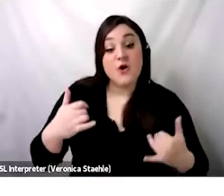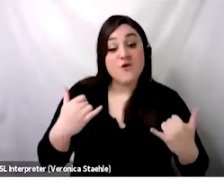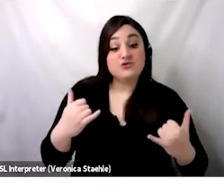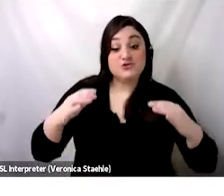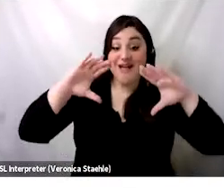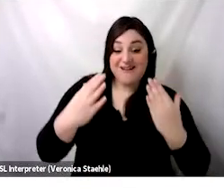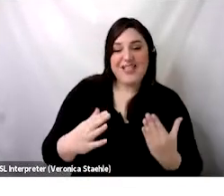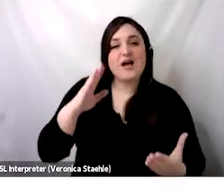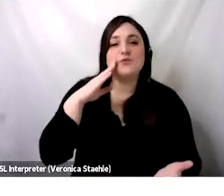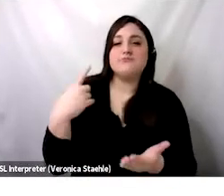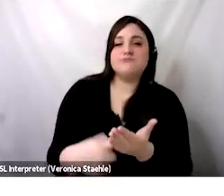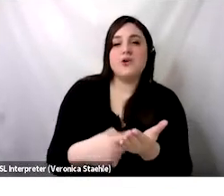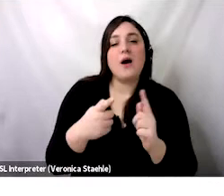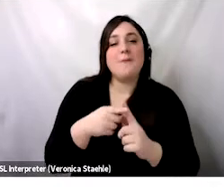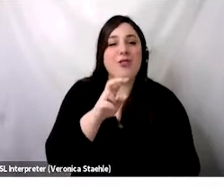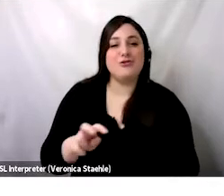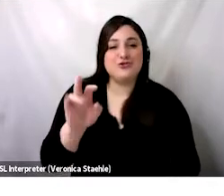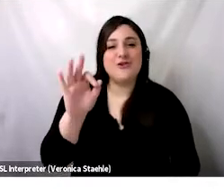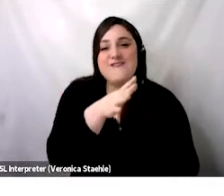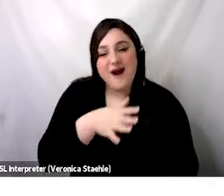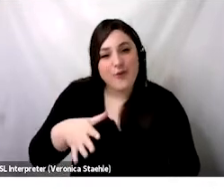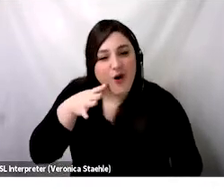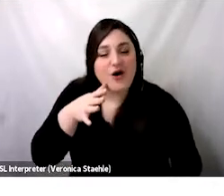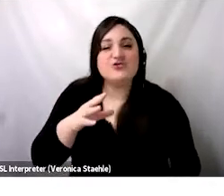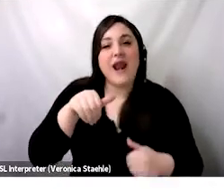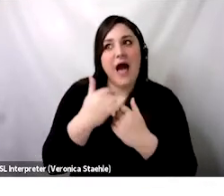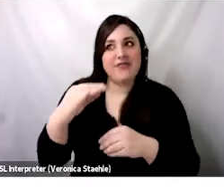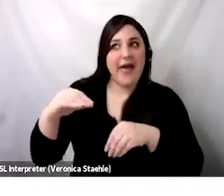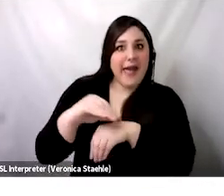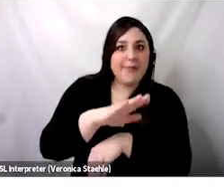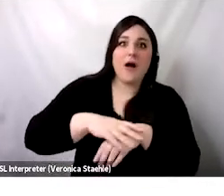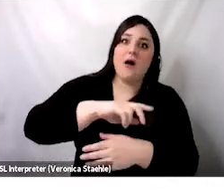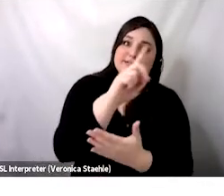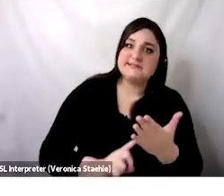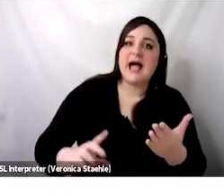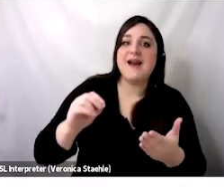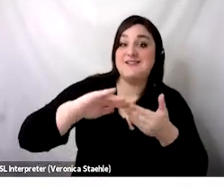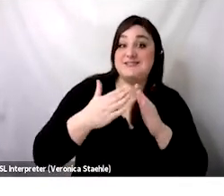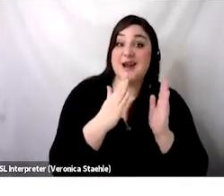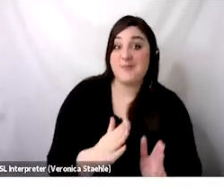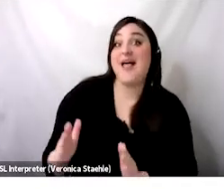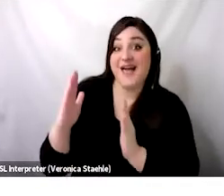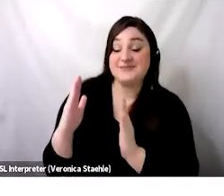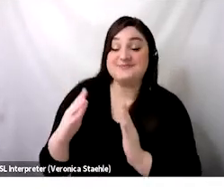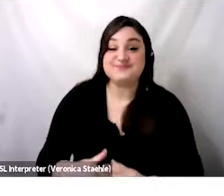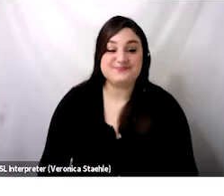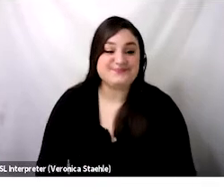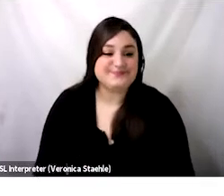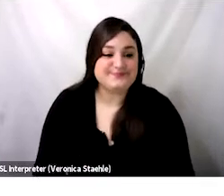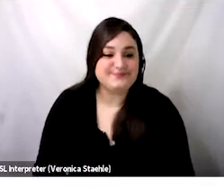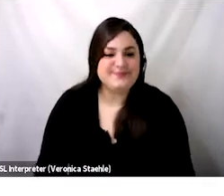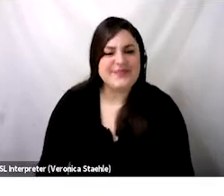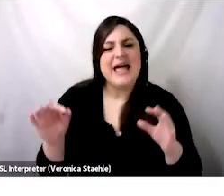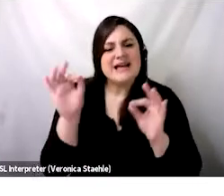regenerative agriculture and its impact on design, fashion, and city planning. It's important to examine